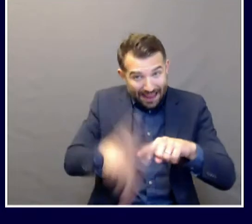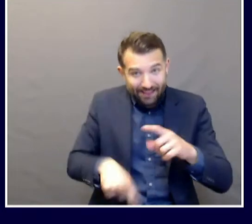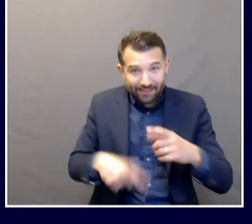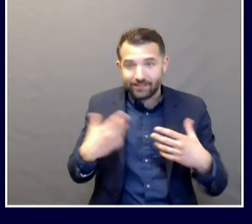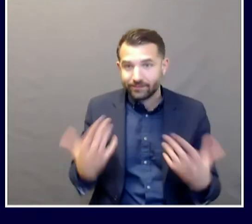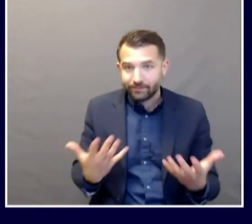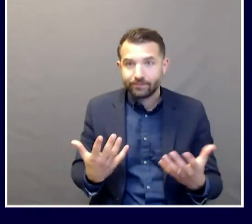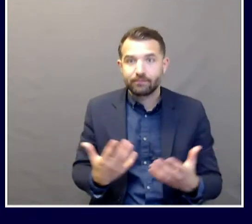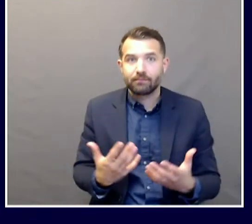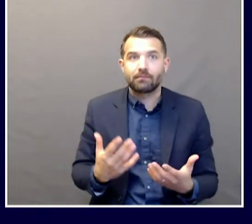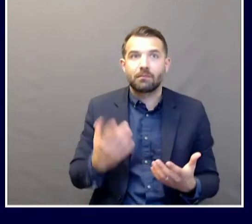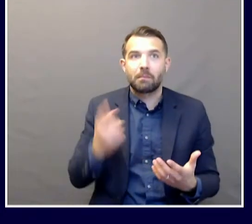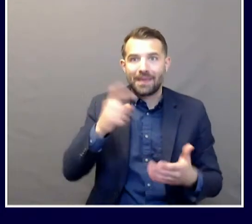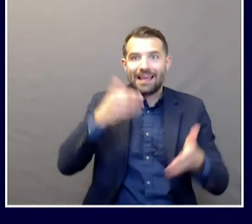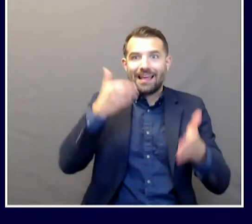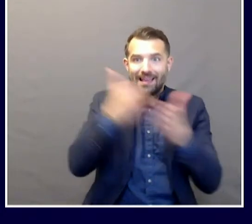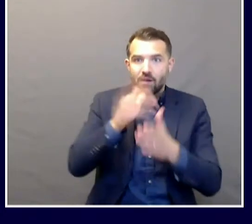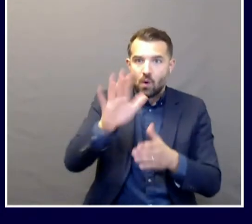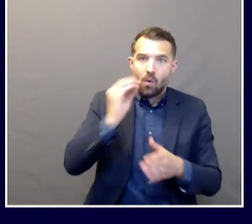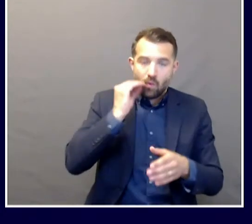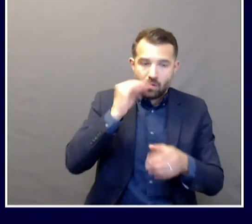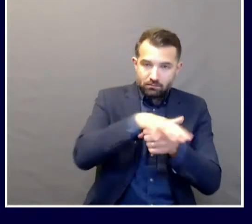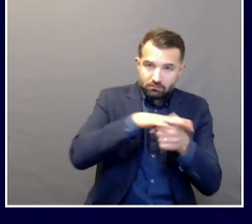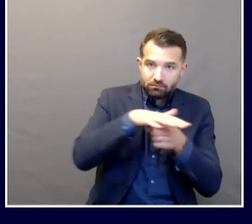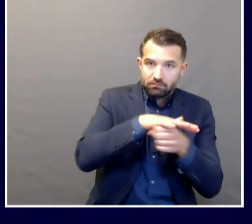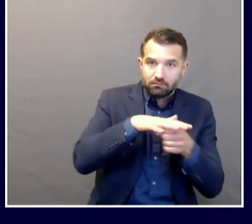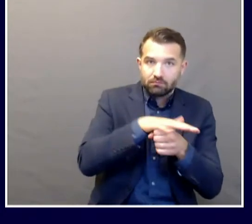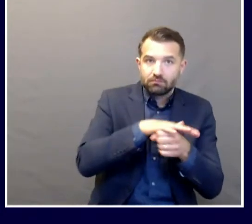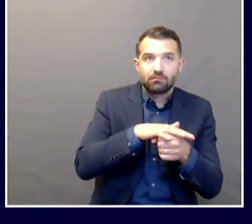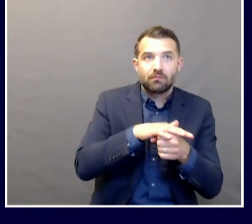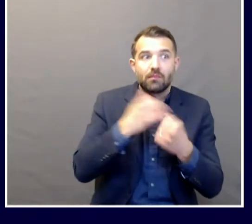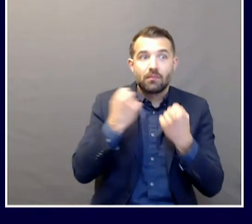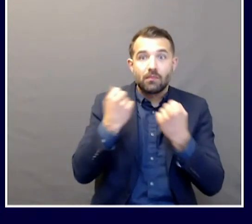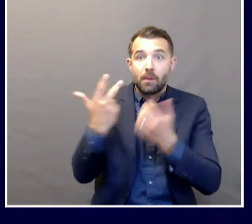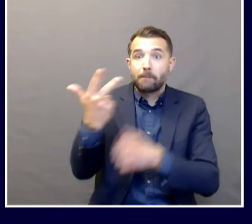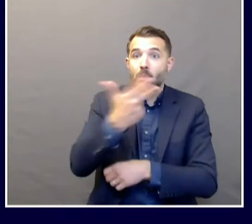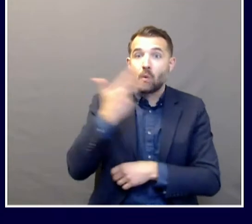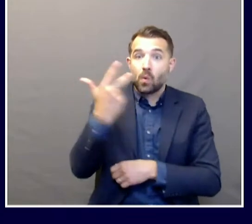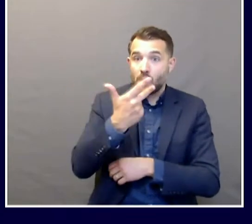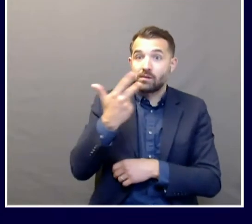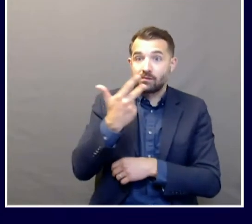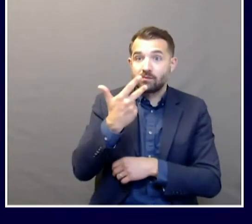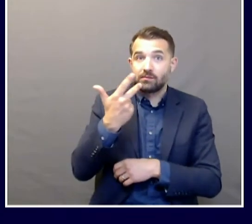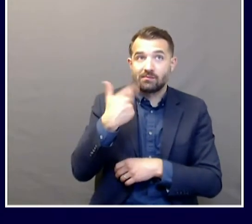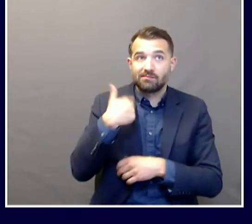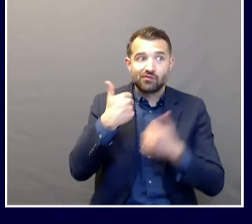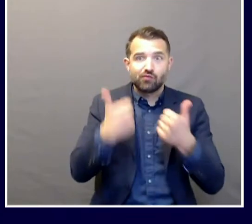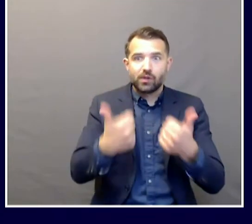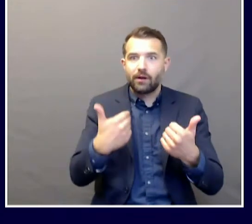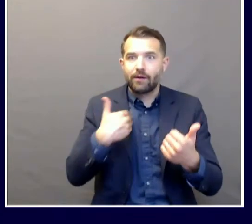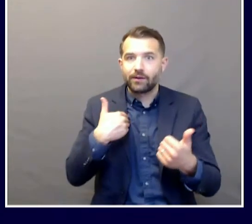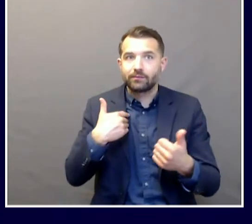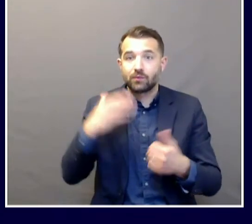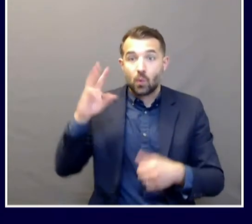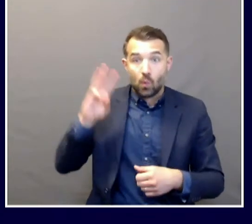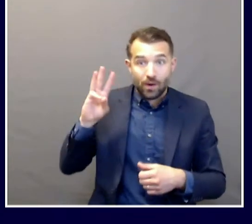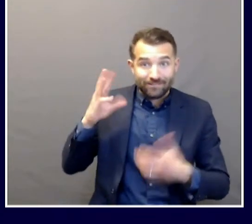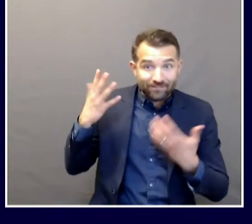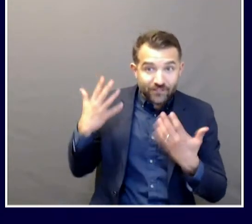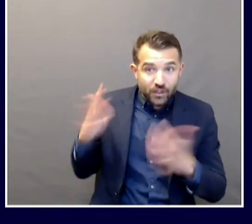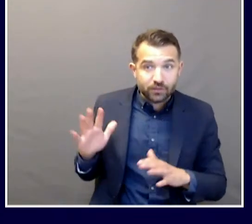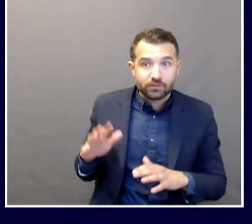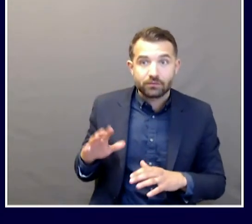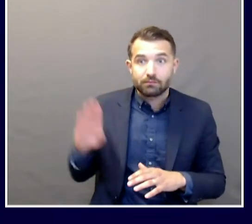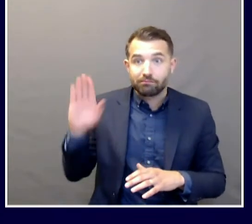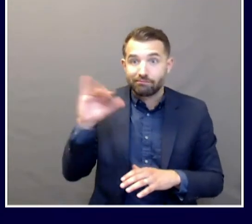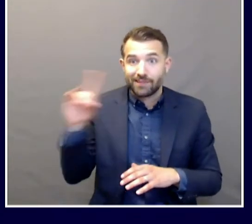The mobile unit is a good example of that. It's just wrapped up in Biddeford, but before that it was in Wyndham, and then before that in Oxford. It's